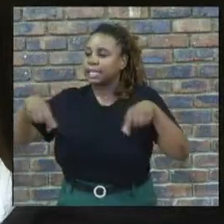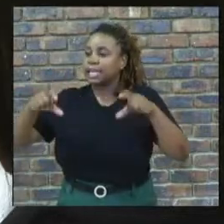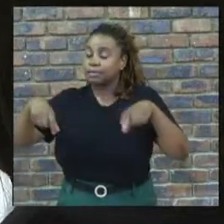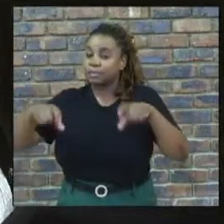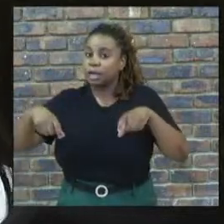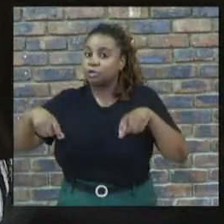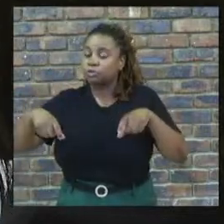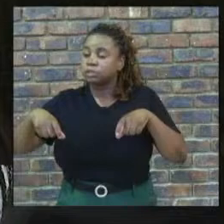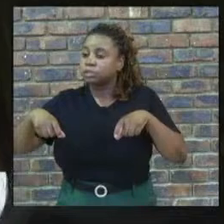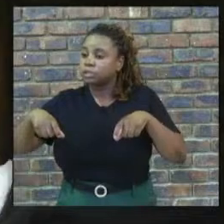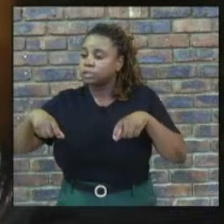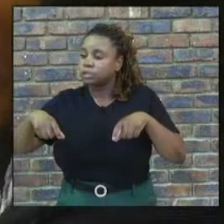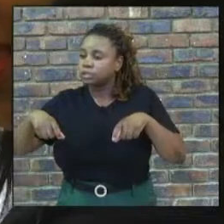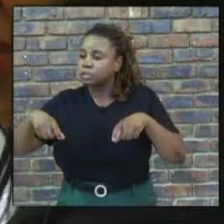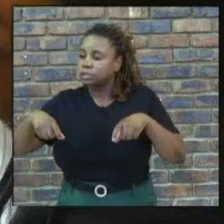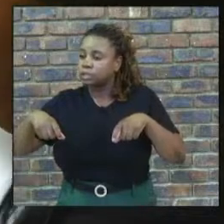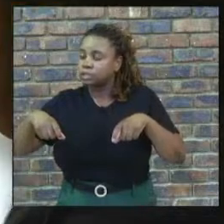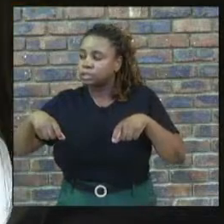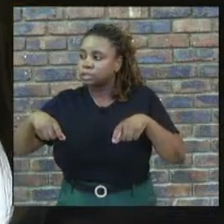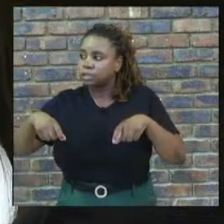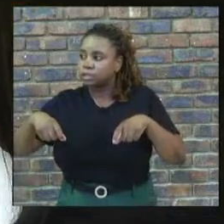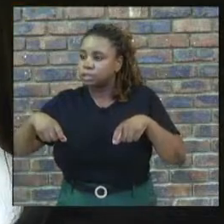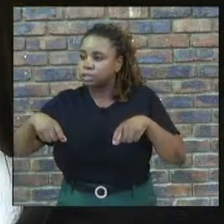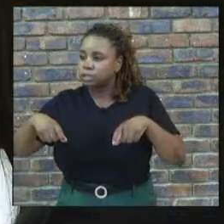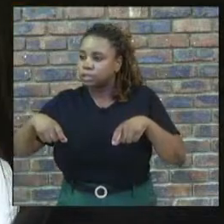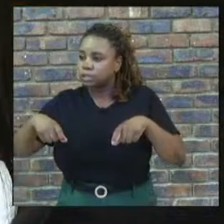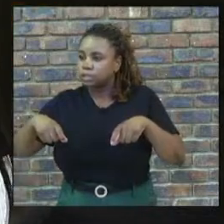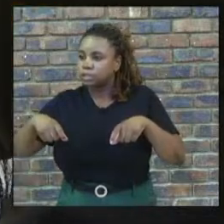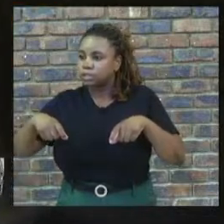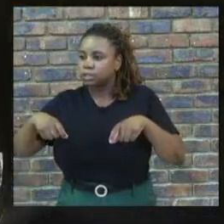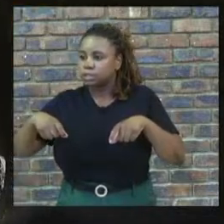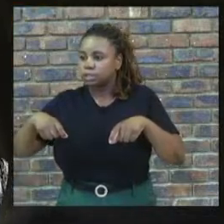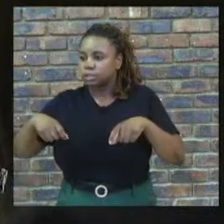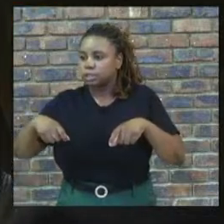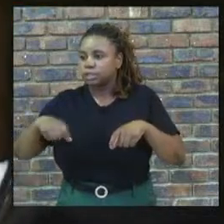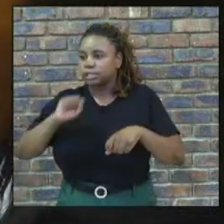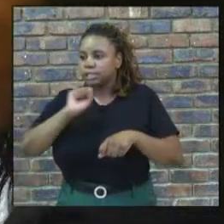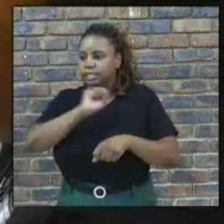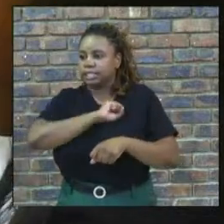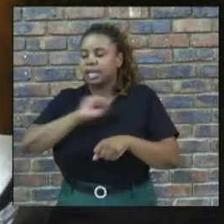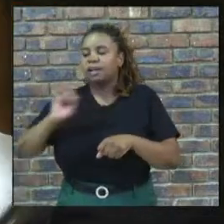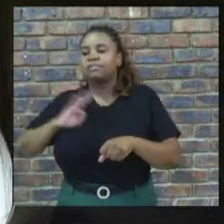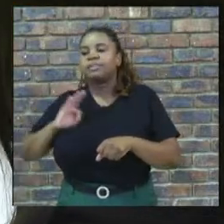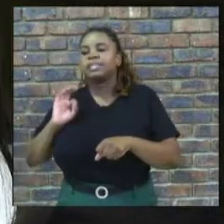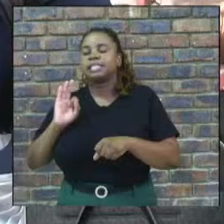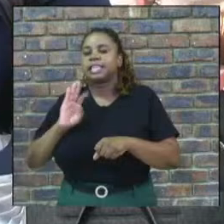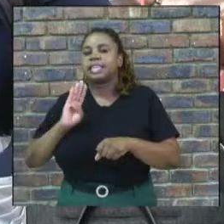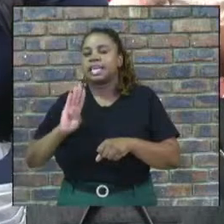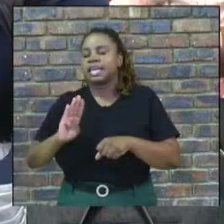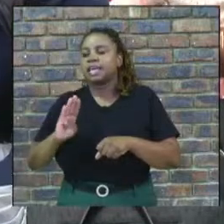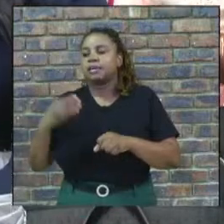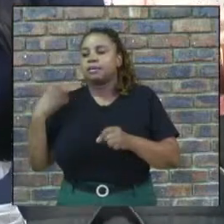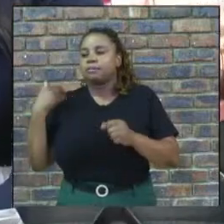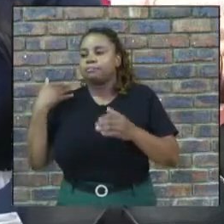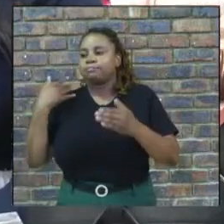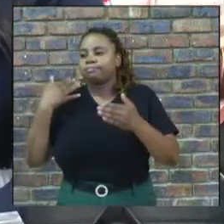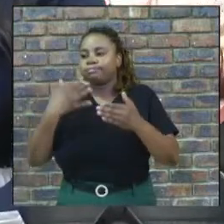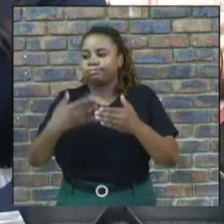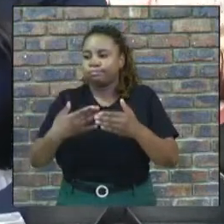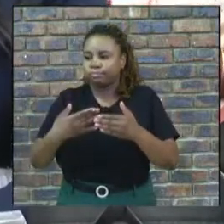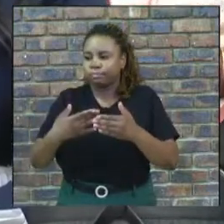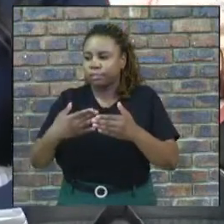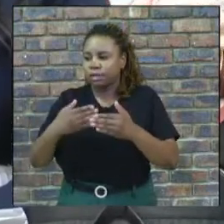and employees. They have been in existence for a while. It's one of the subsidiaries under